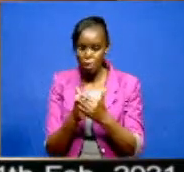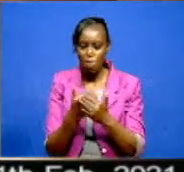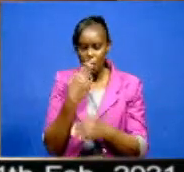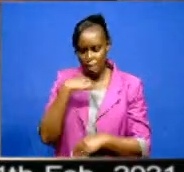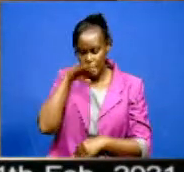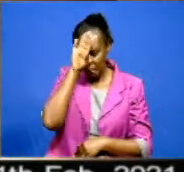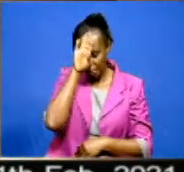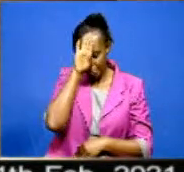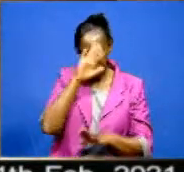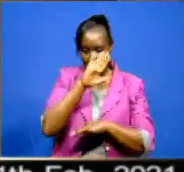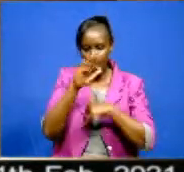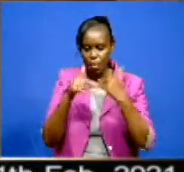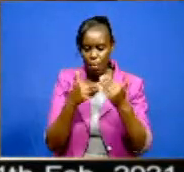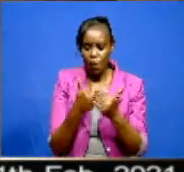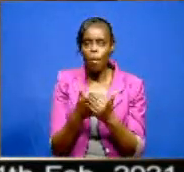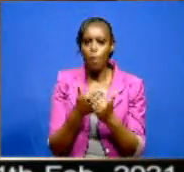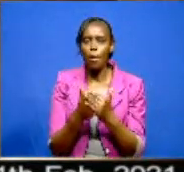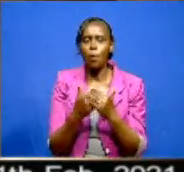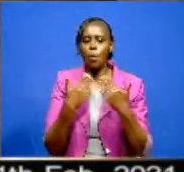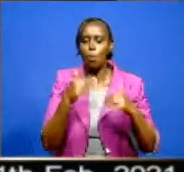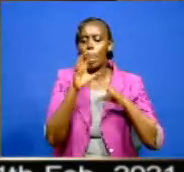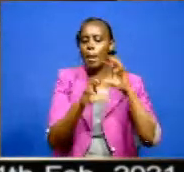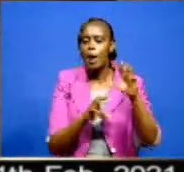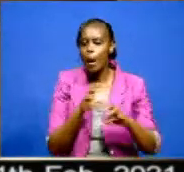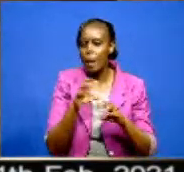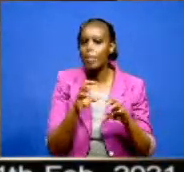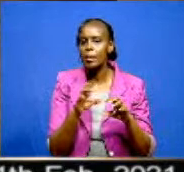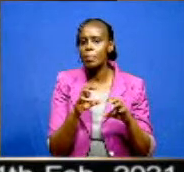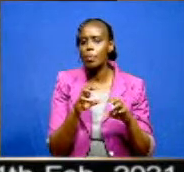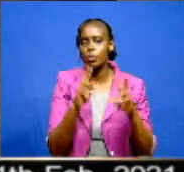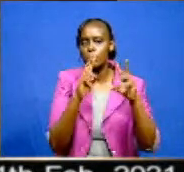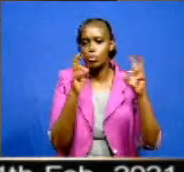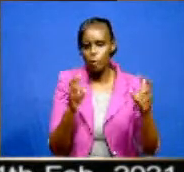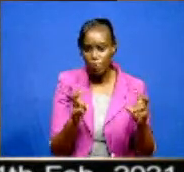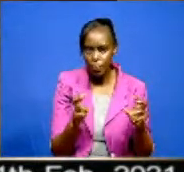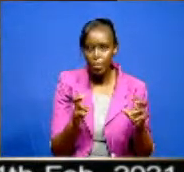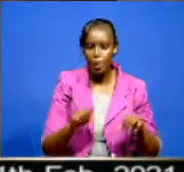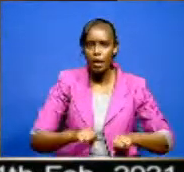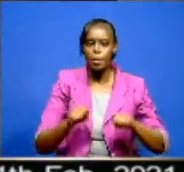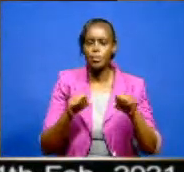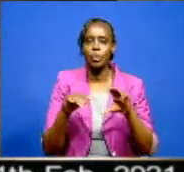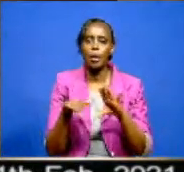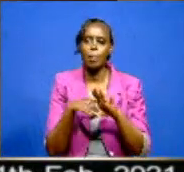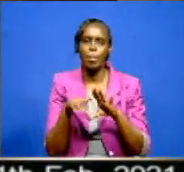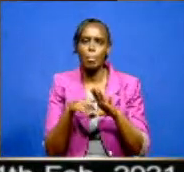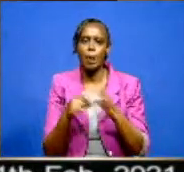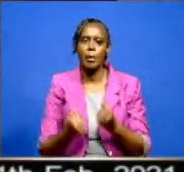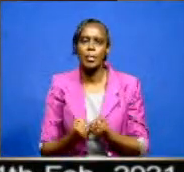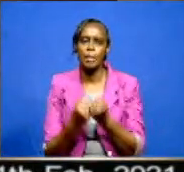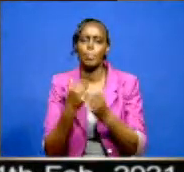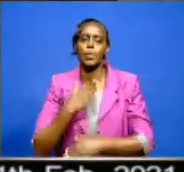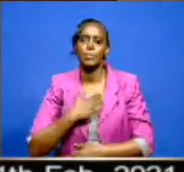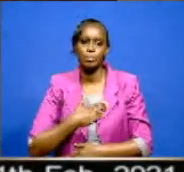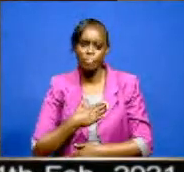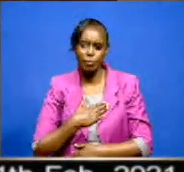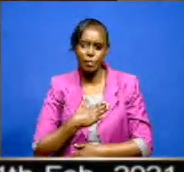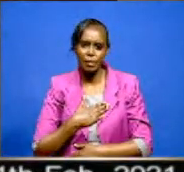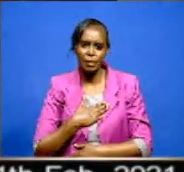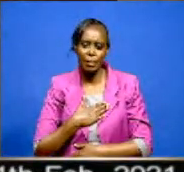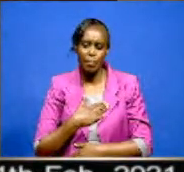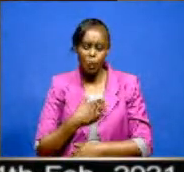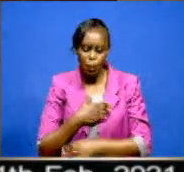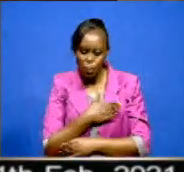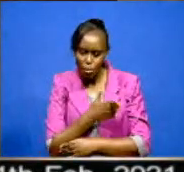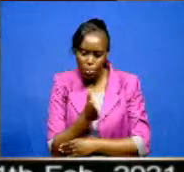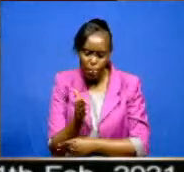disappointments in all this matter of wildlife, and I'm sure Chair and members will assist me on this, is the issue of snake bites.